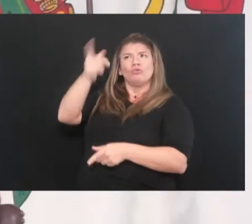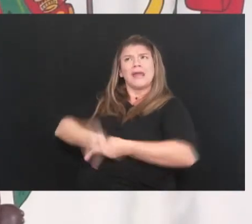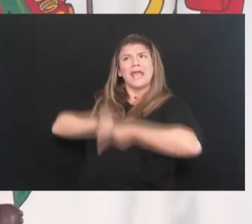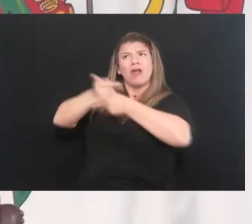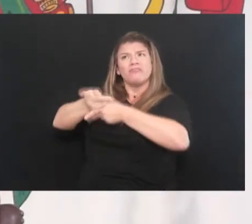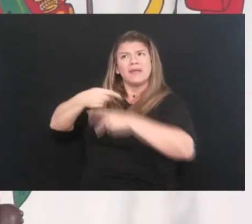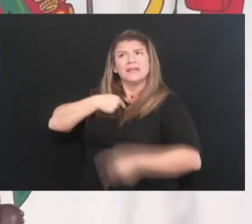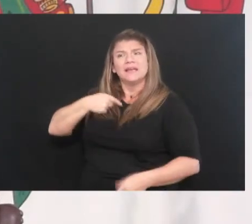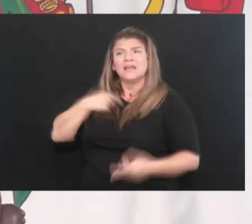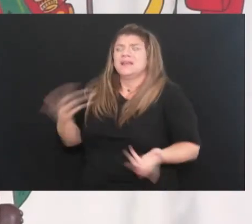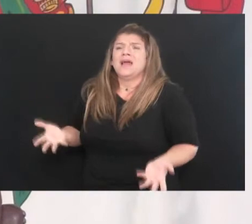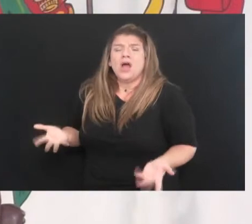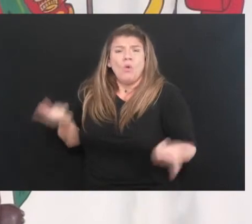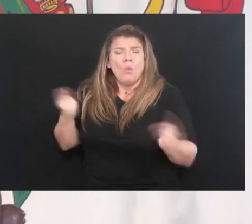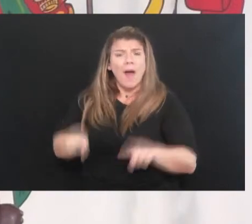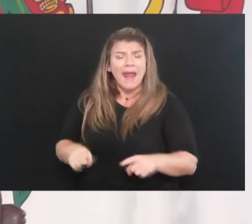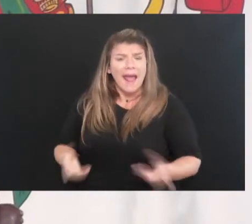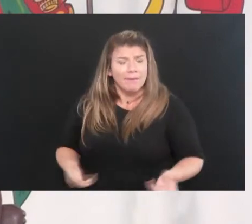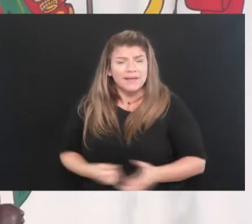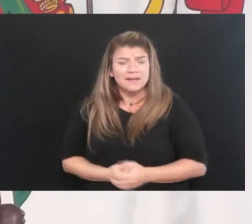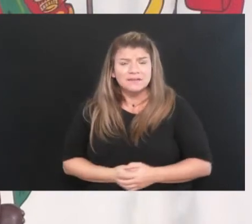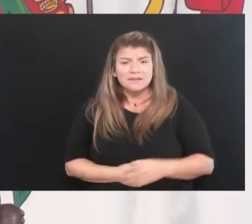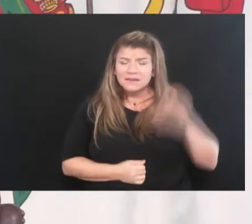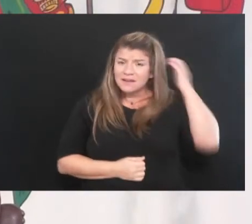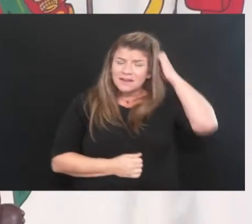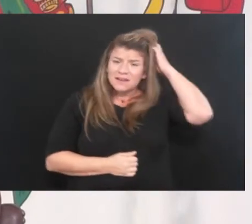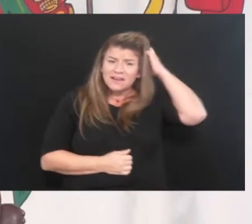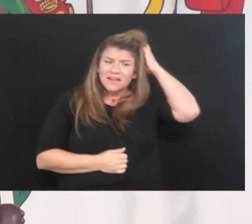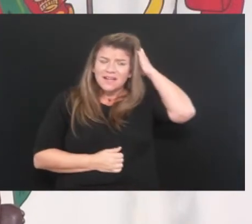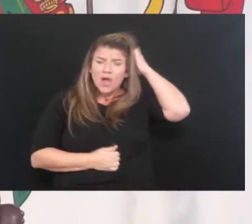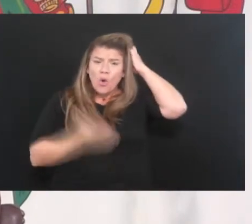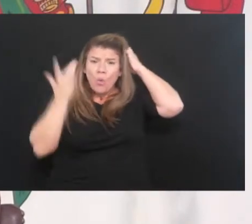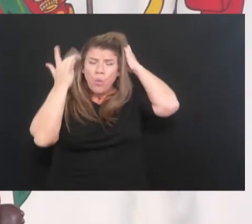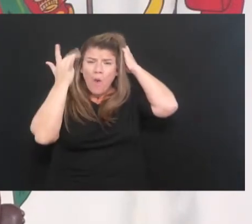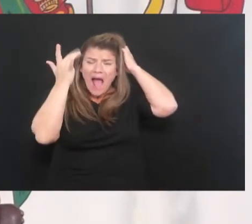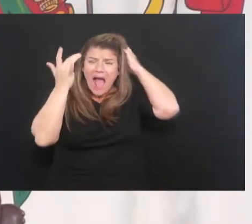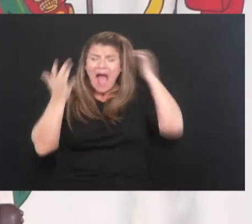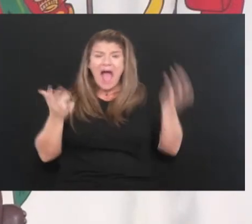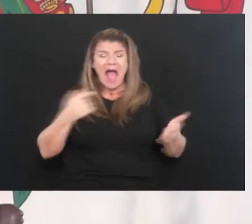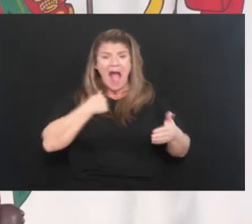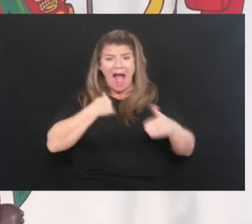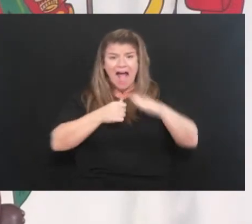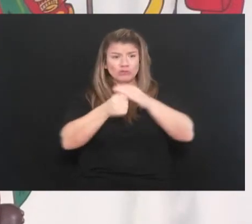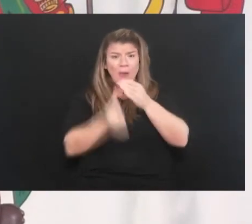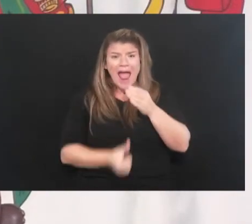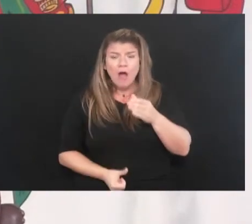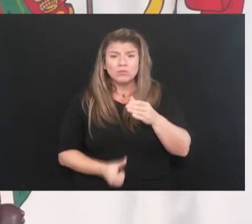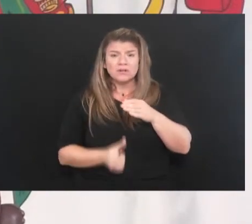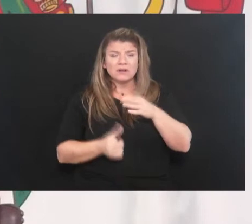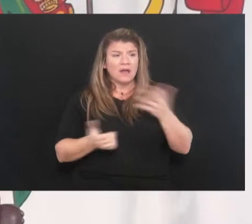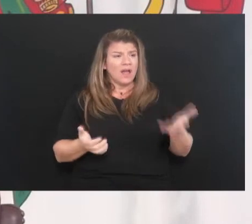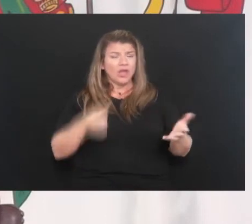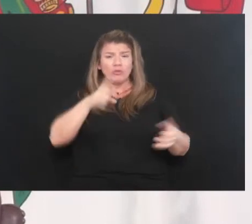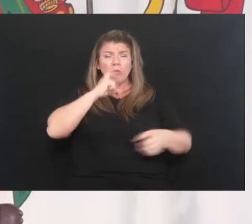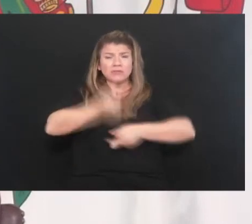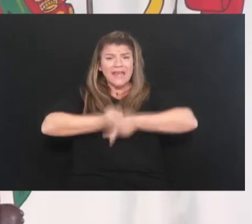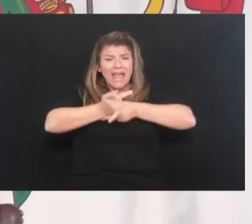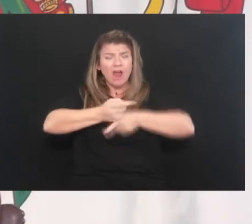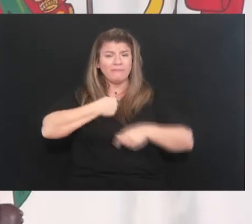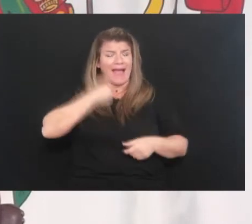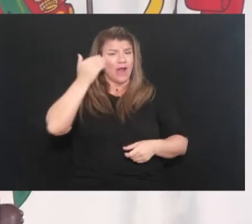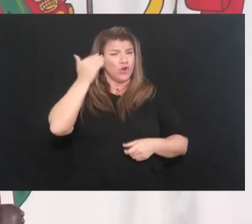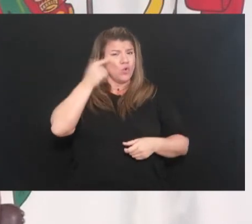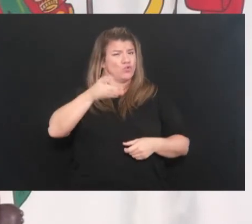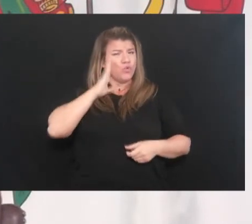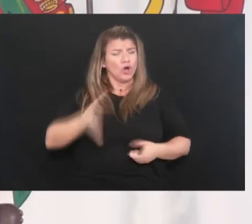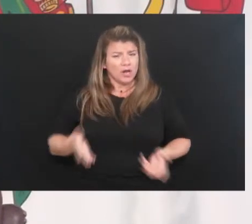me. What in the world happened here? Why in the world did I drown and everything? I knew you were going to take care of me